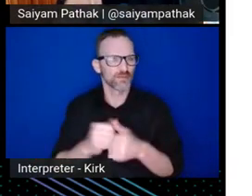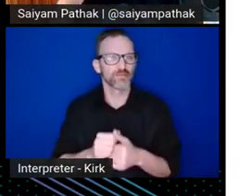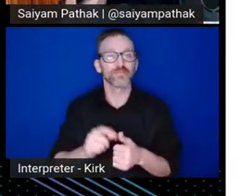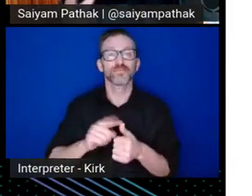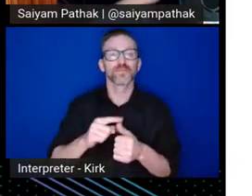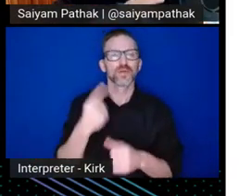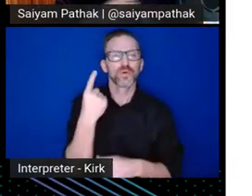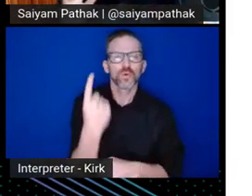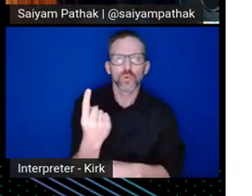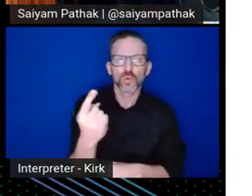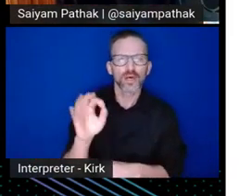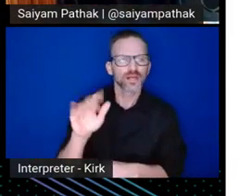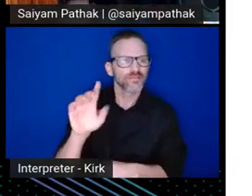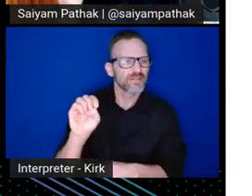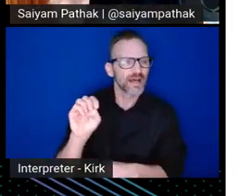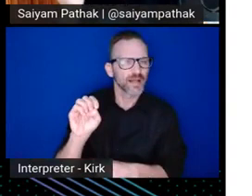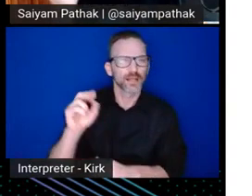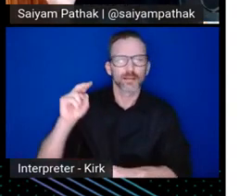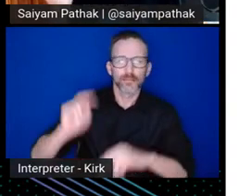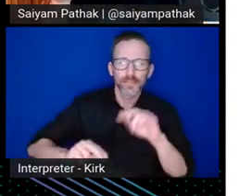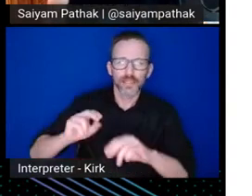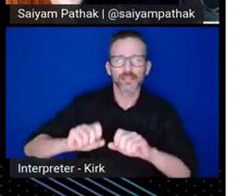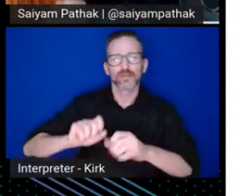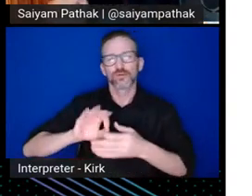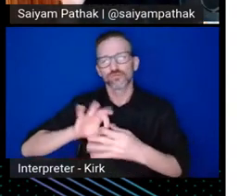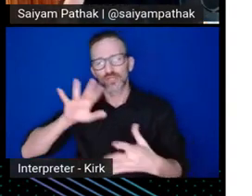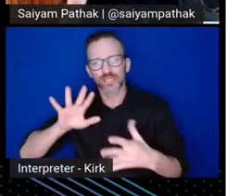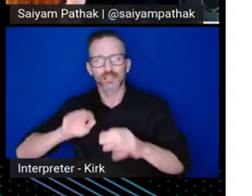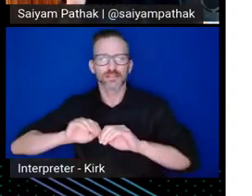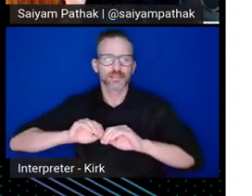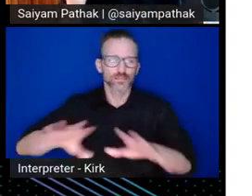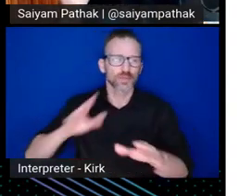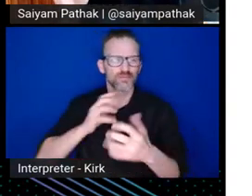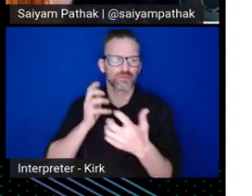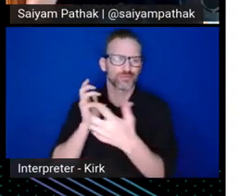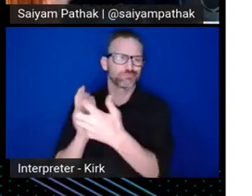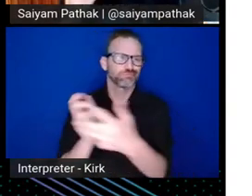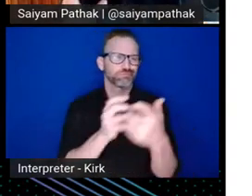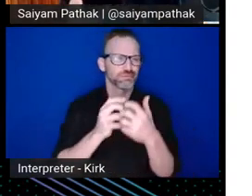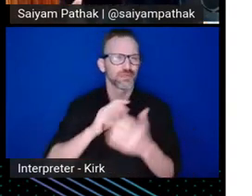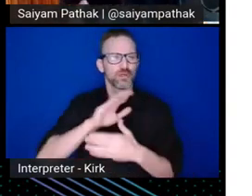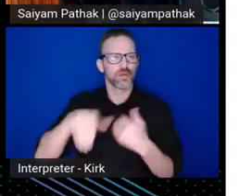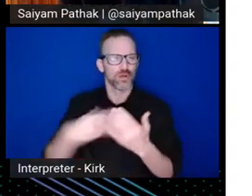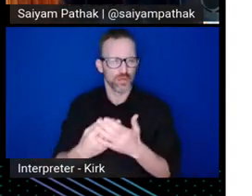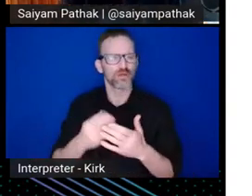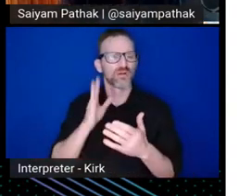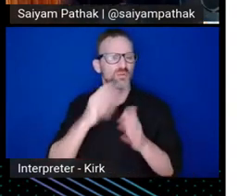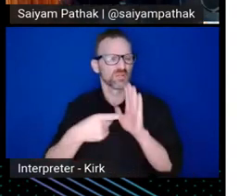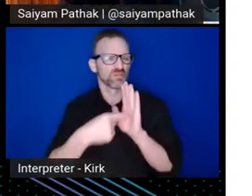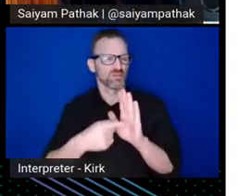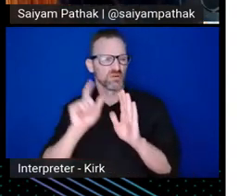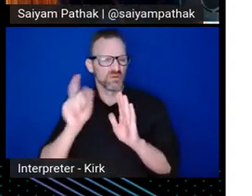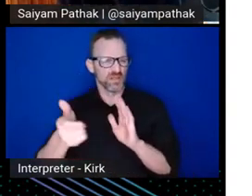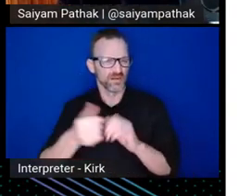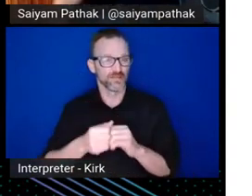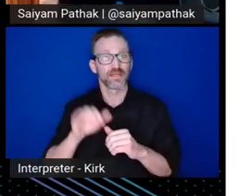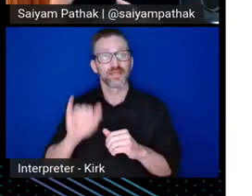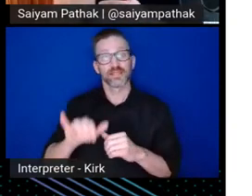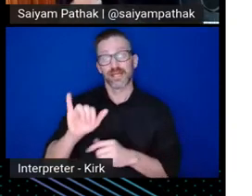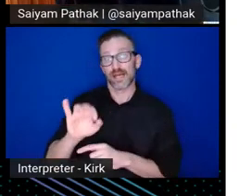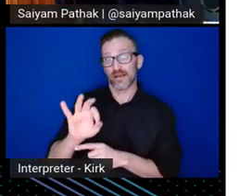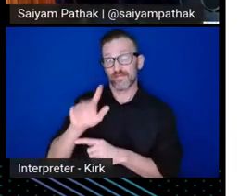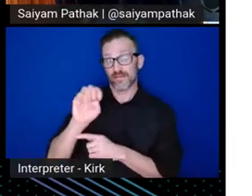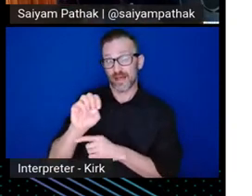build, release, and deploy to all platforms, which is waypoint.hcl, that we'll see when we do the demo also, what this file is, what are